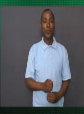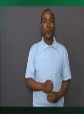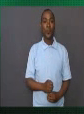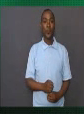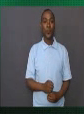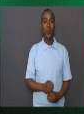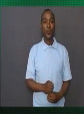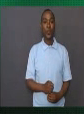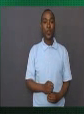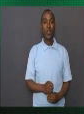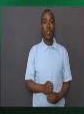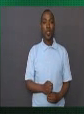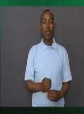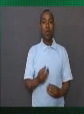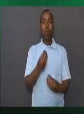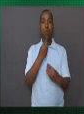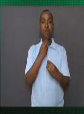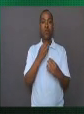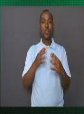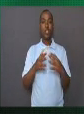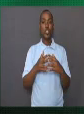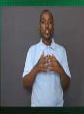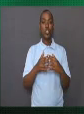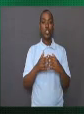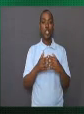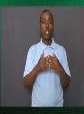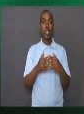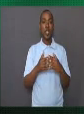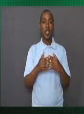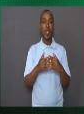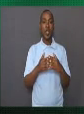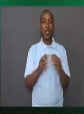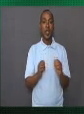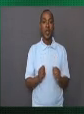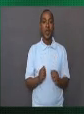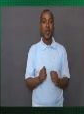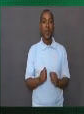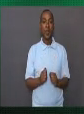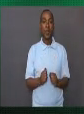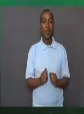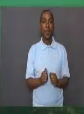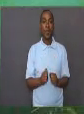In food chains, the arrow means is eaten by.